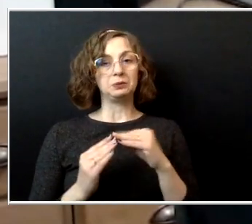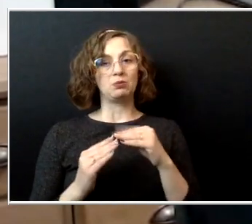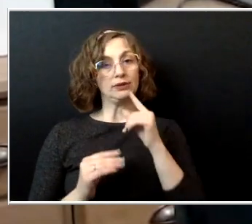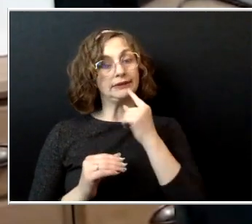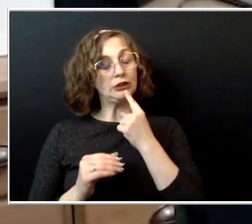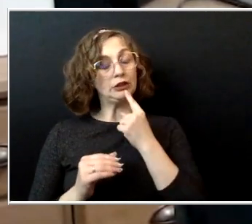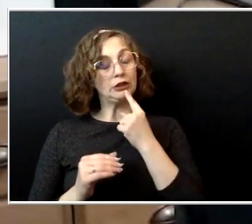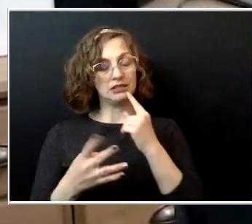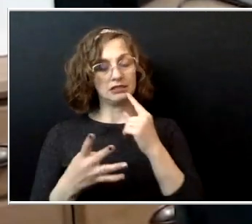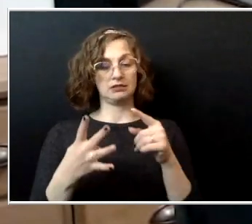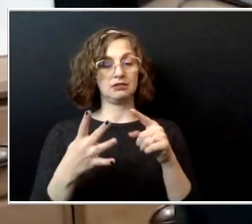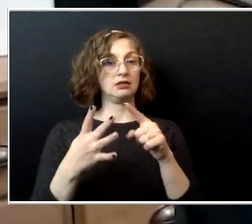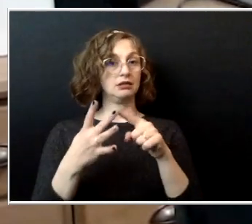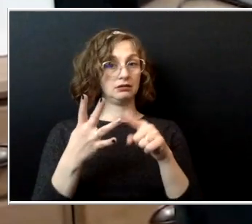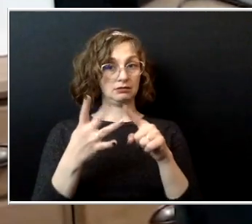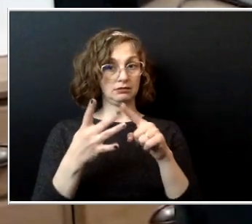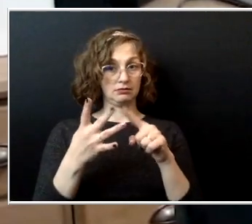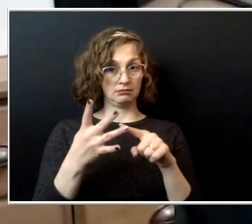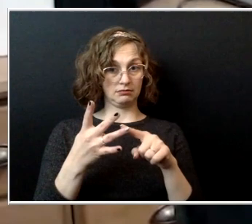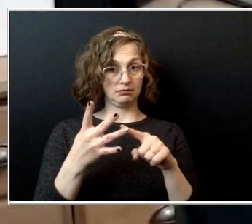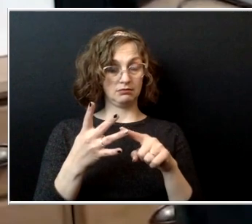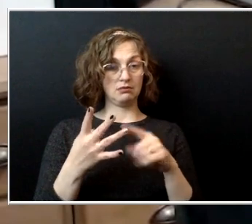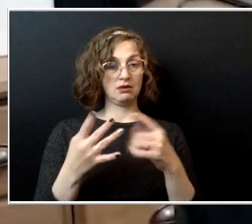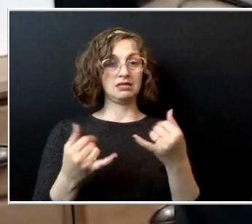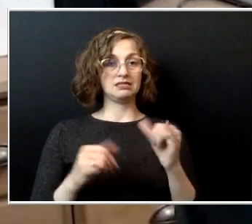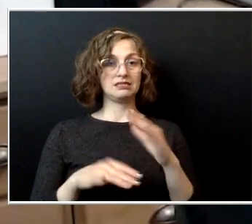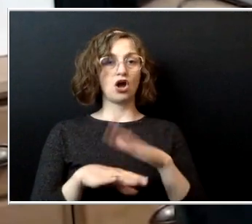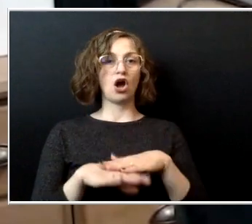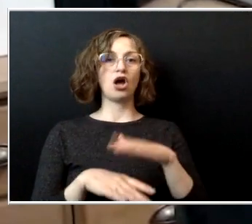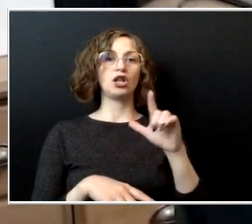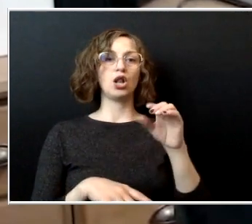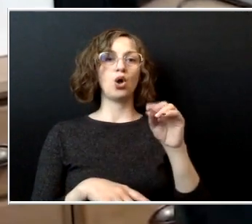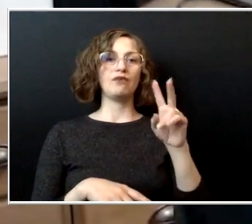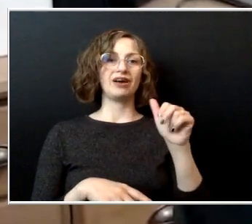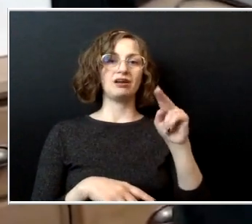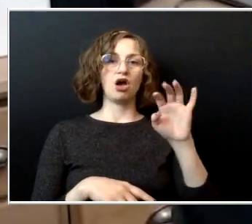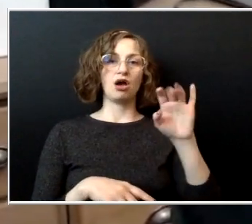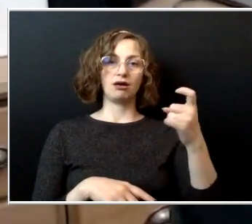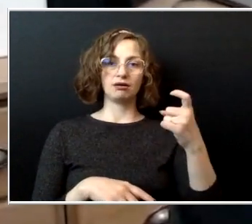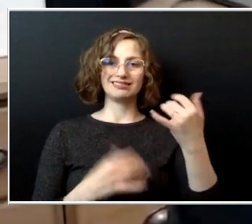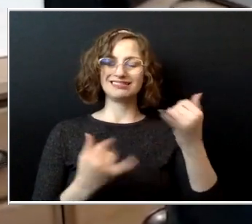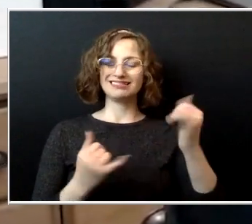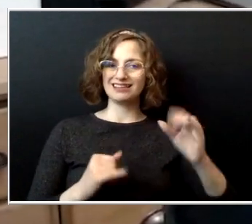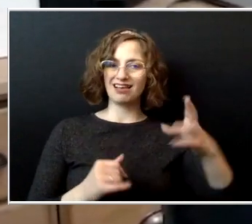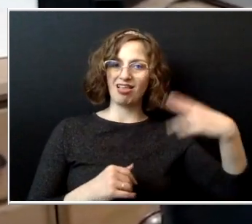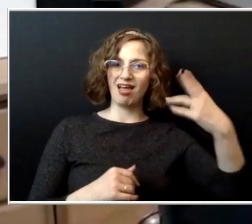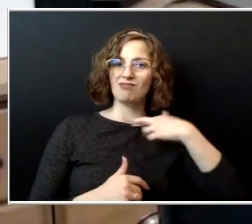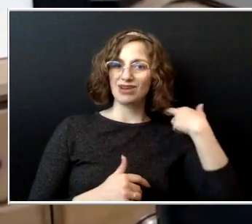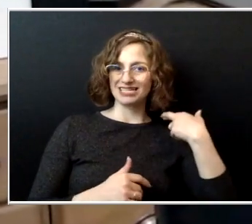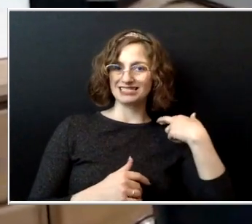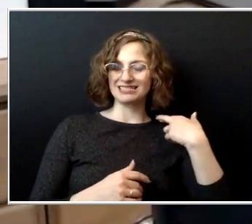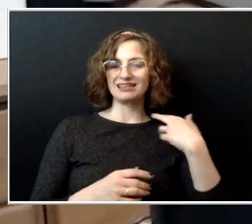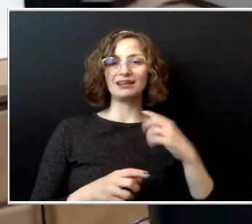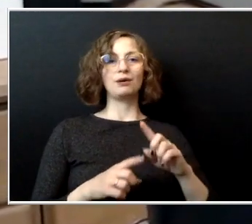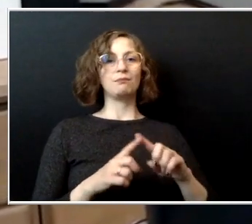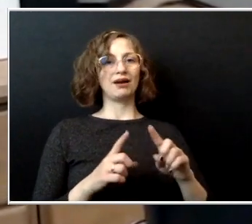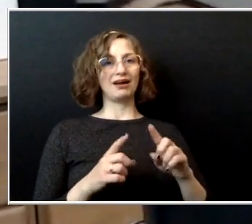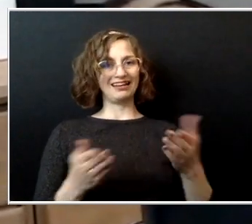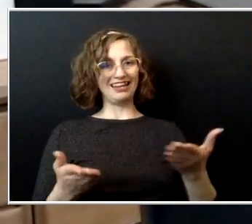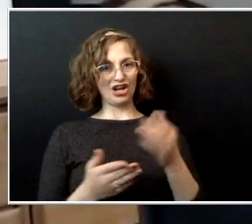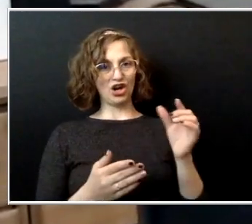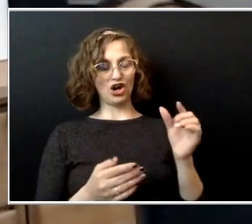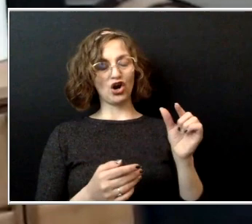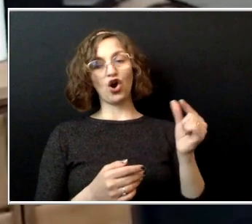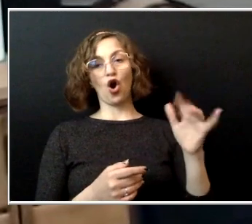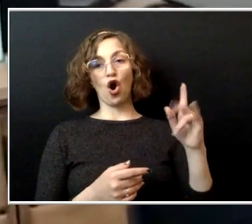my first, I still was on Lovenox. They were still considered high risk. But there was a high risk OBGYN here in Garden City